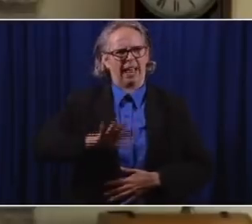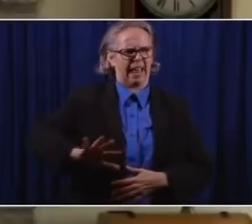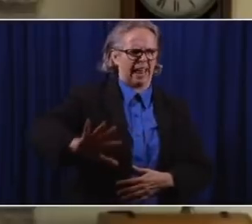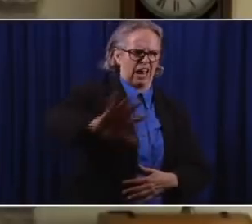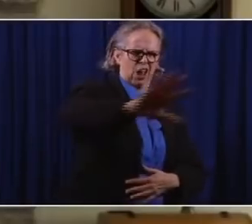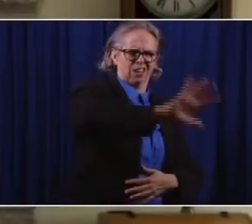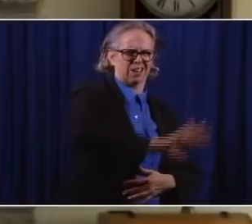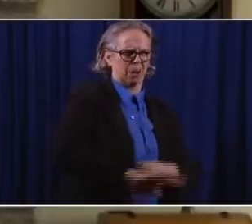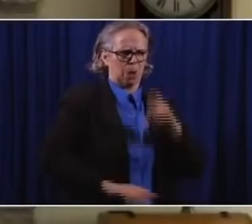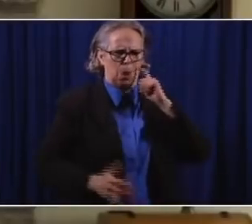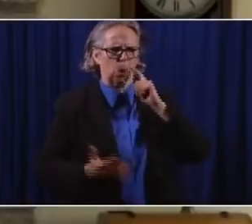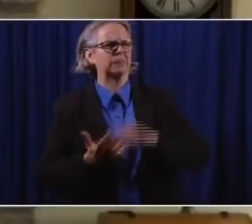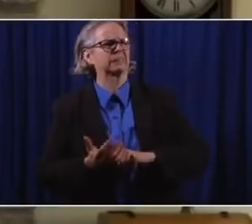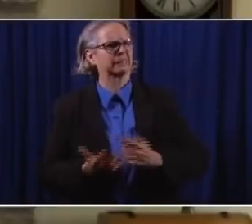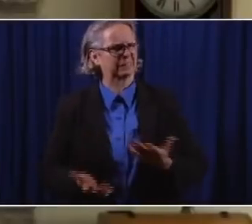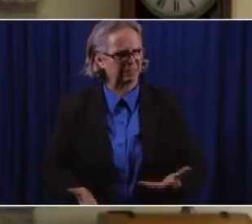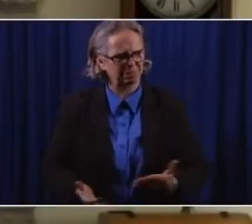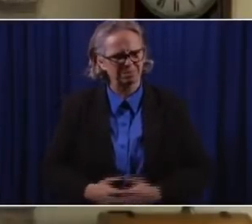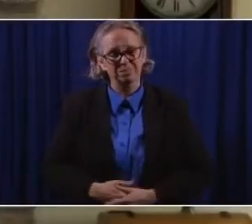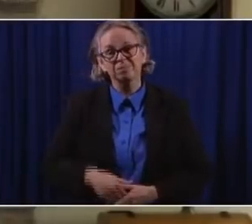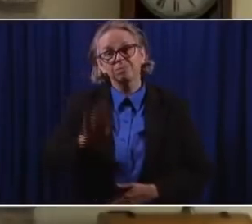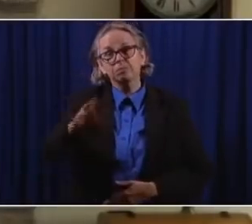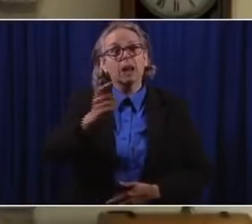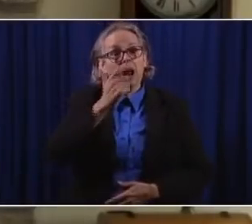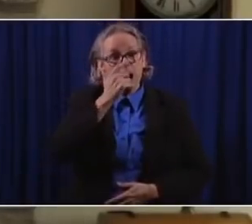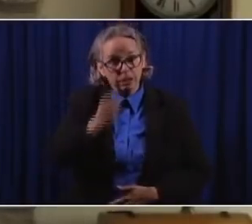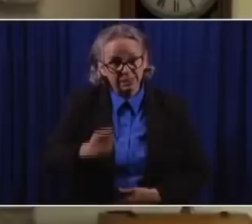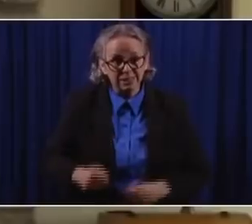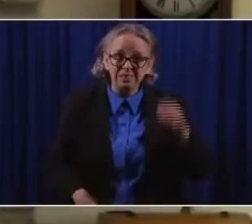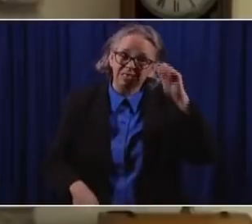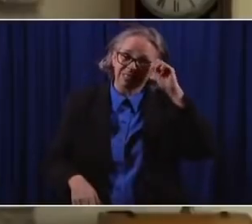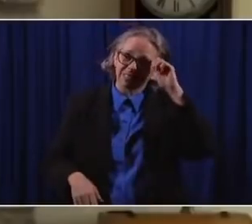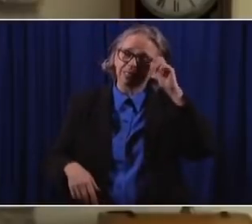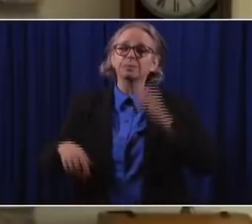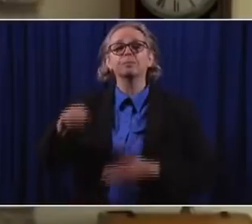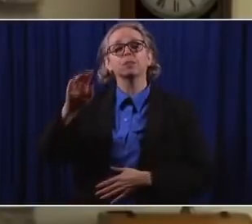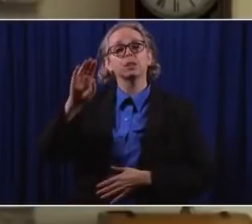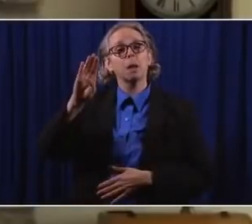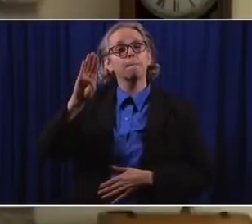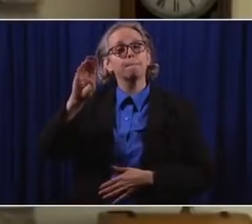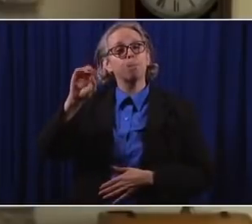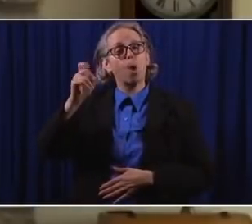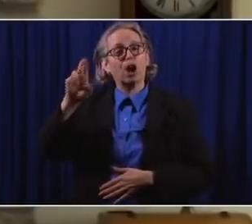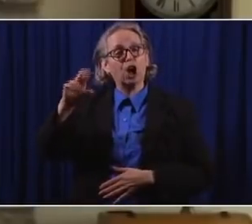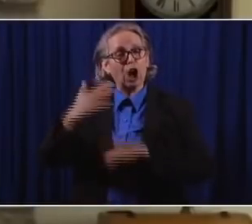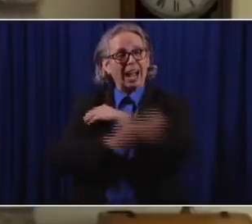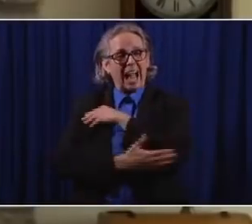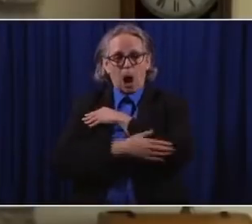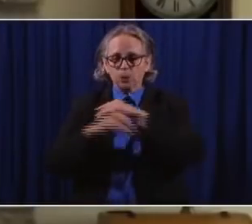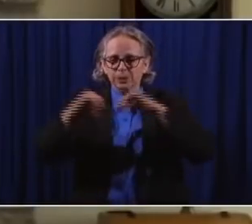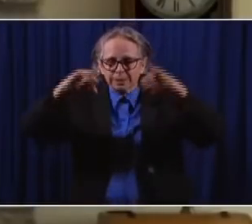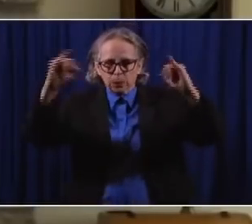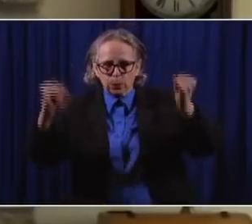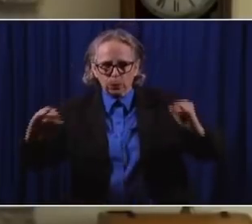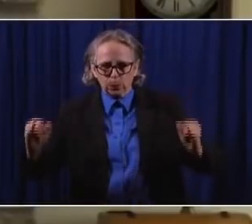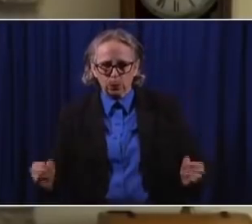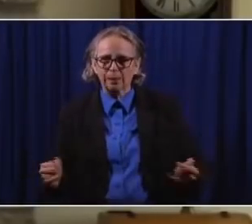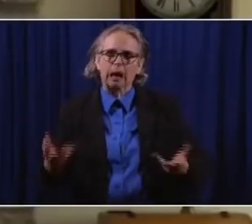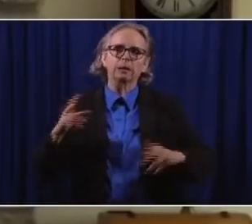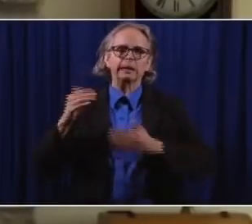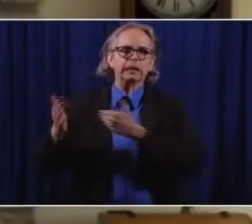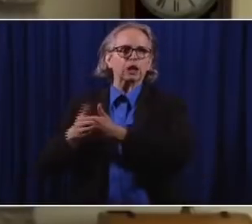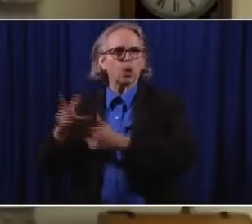Ohio that border Indiana, Kentucky, and West Virginia, most of them are red or orange. The number of high